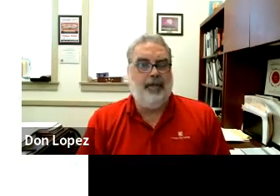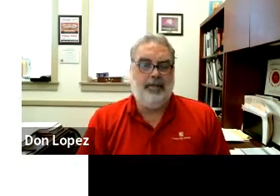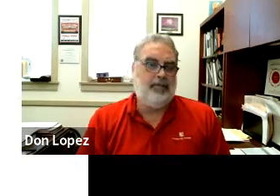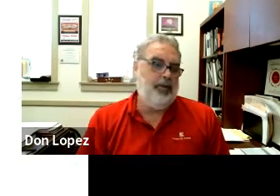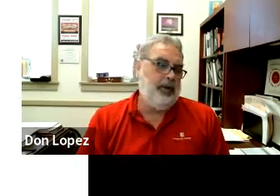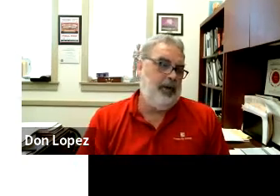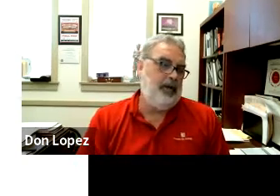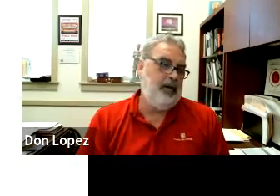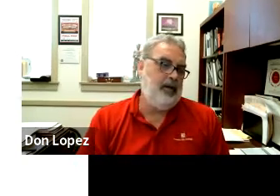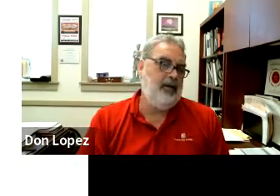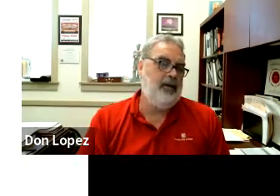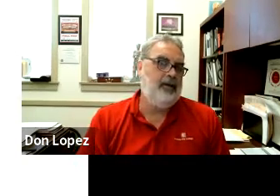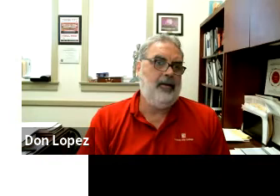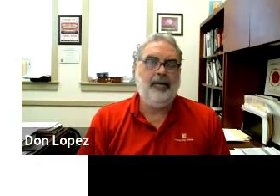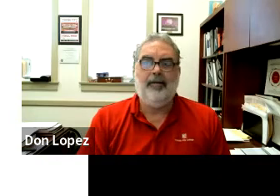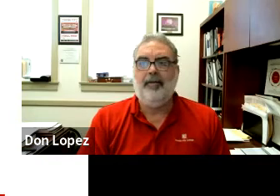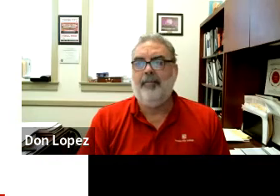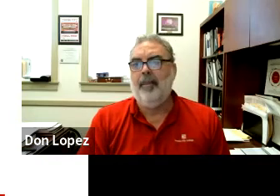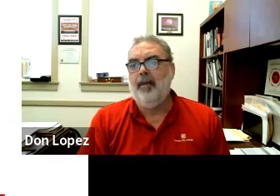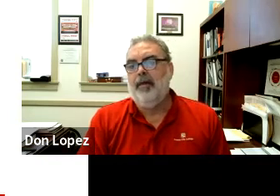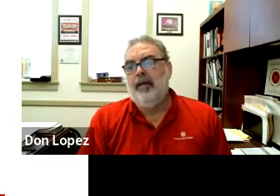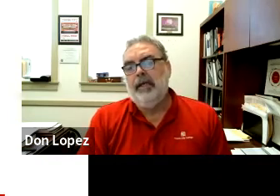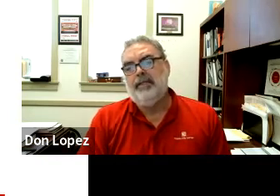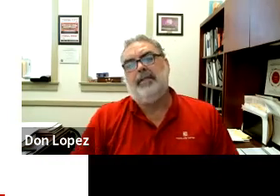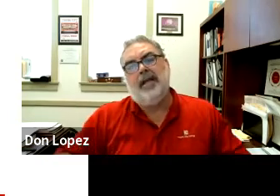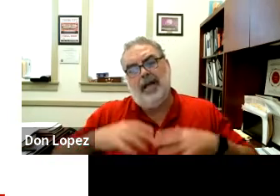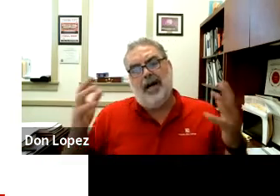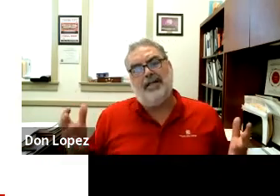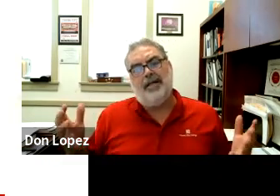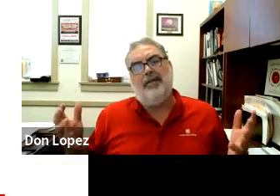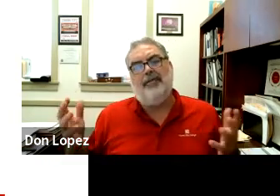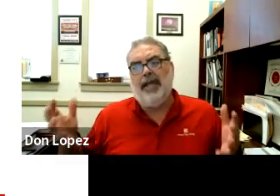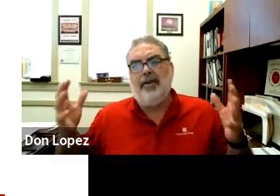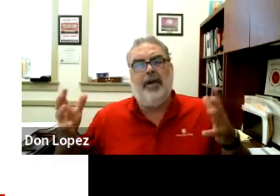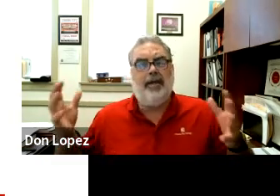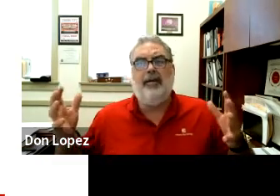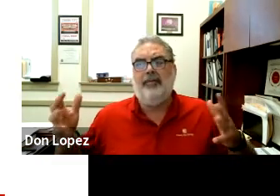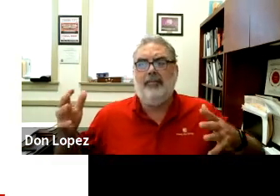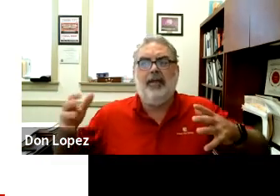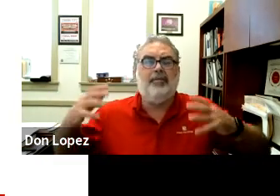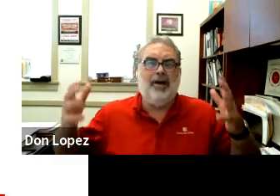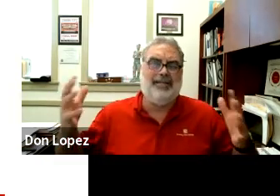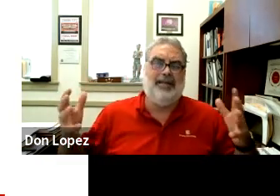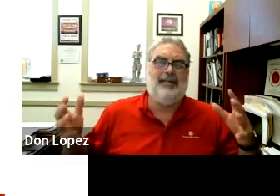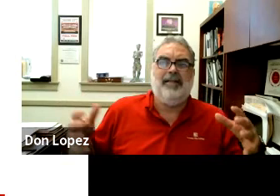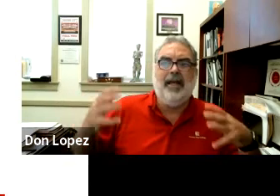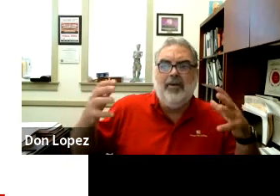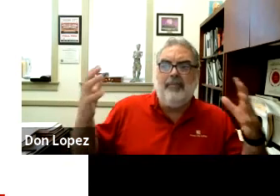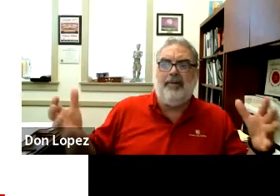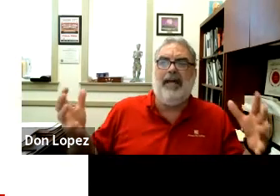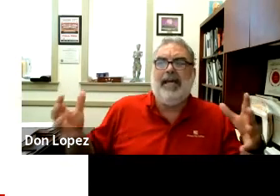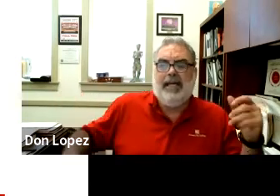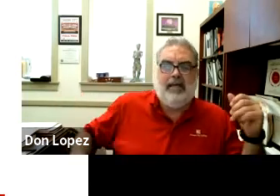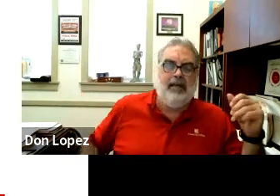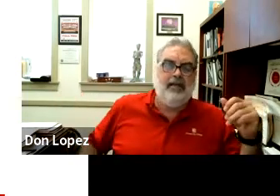of this really, right, is this kind of concept of integrated, processes,